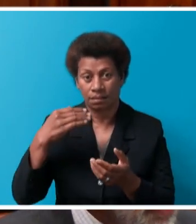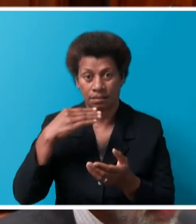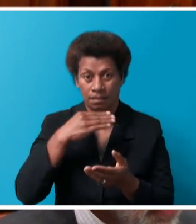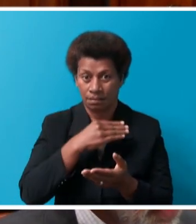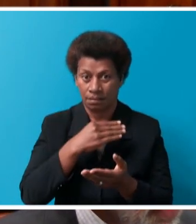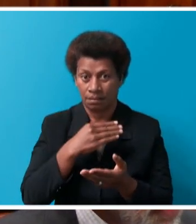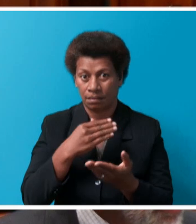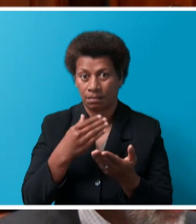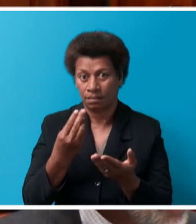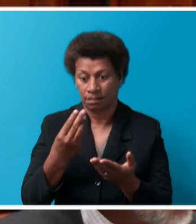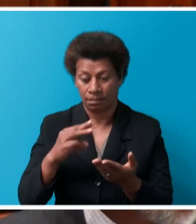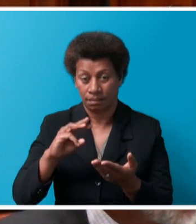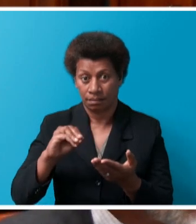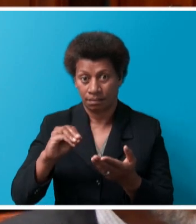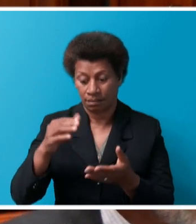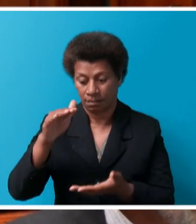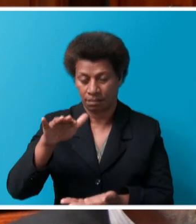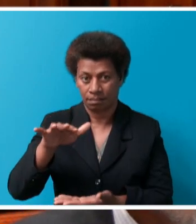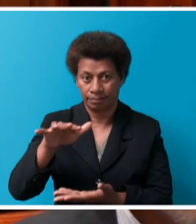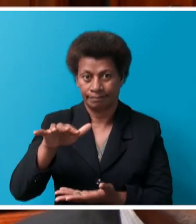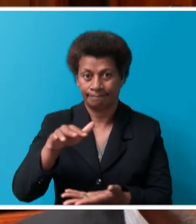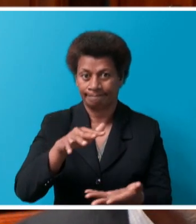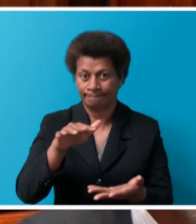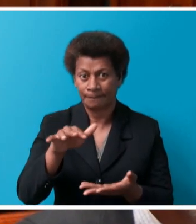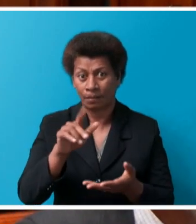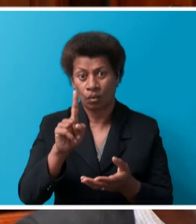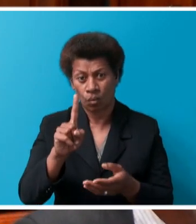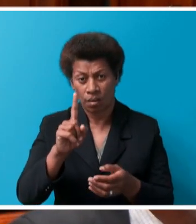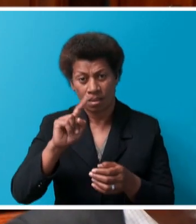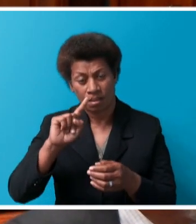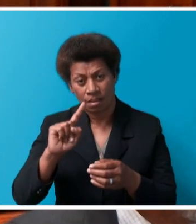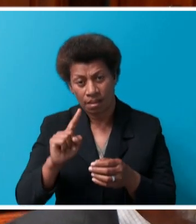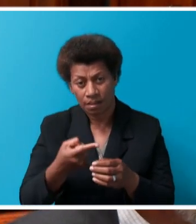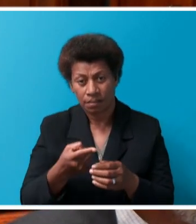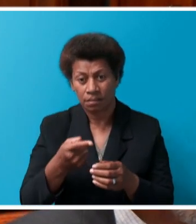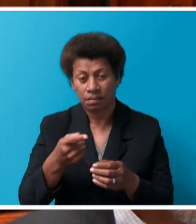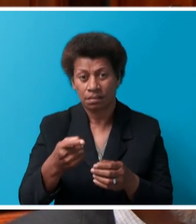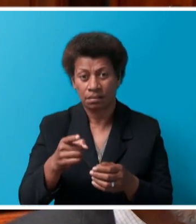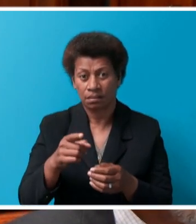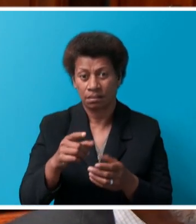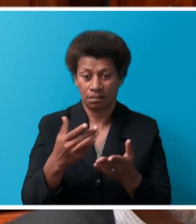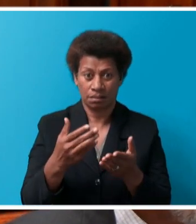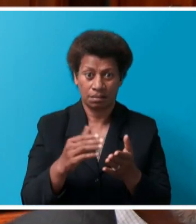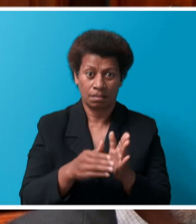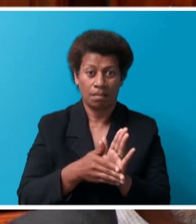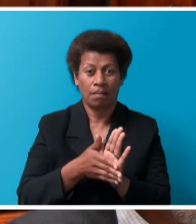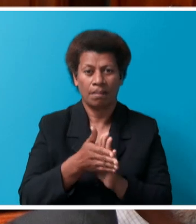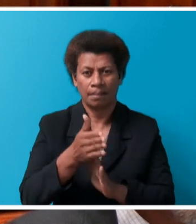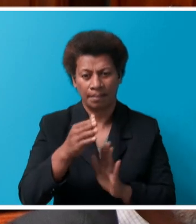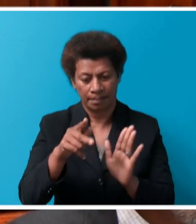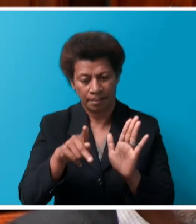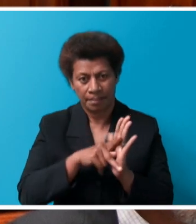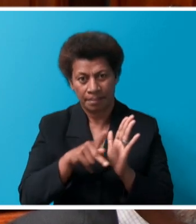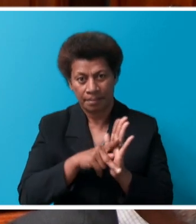2021. With the $1,000 a ton price of paddy being the highest ever, and I have